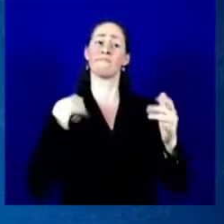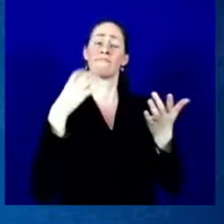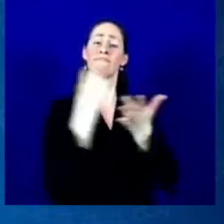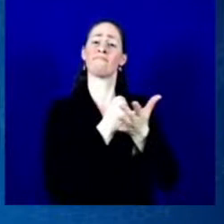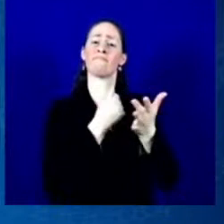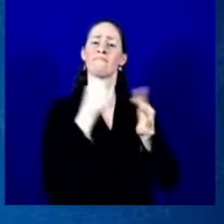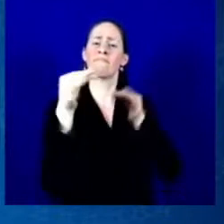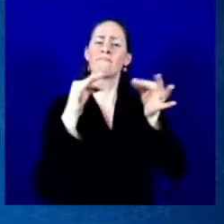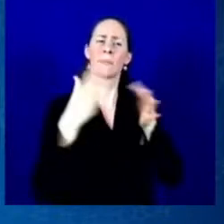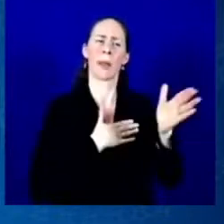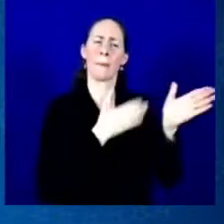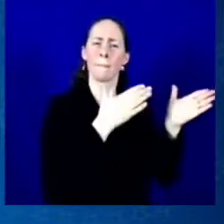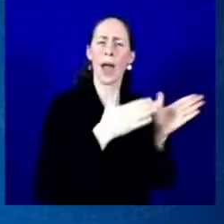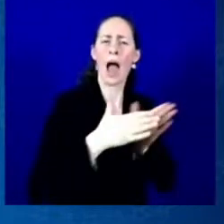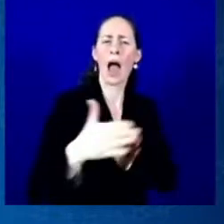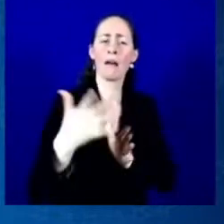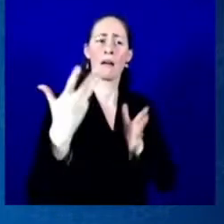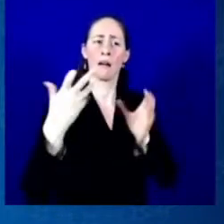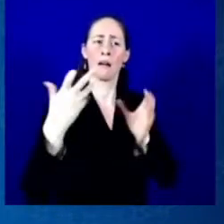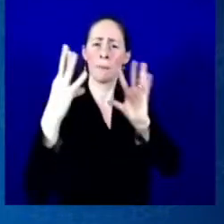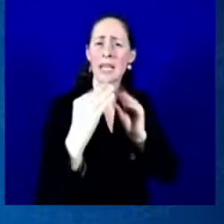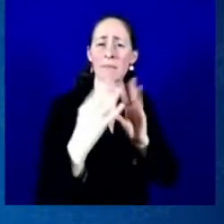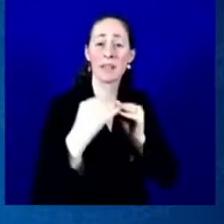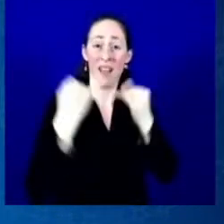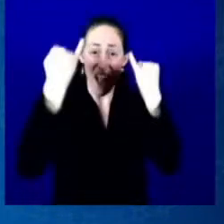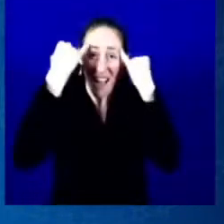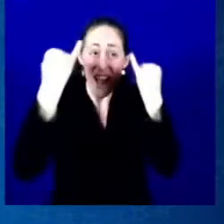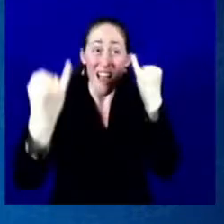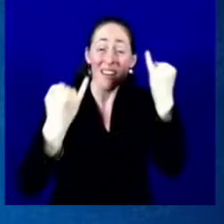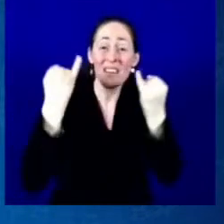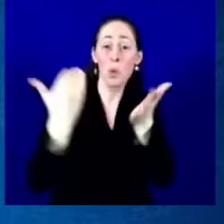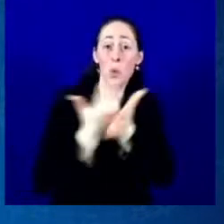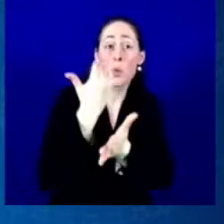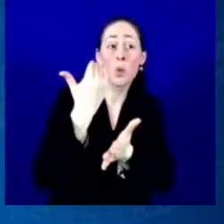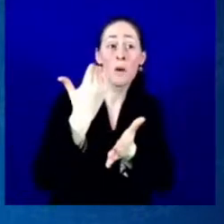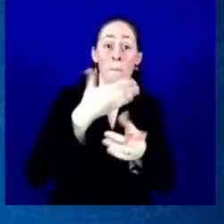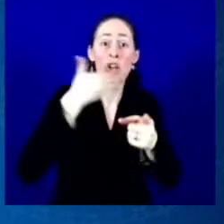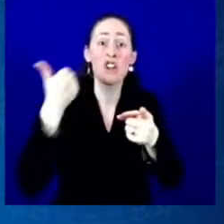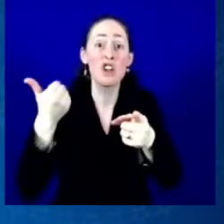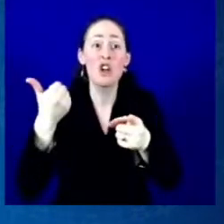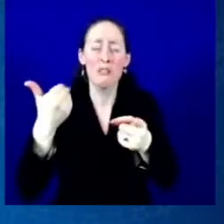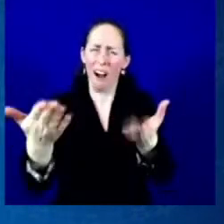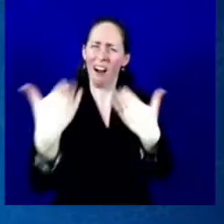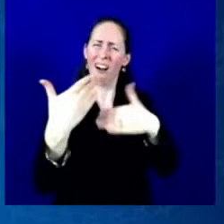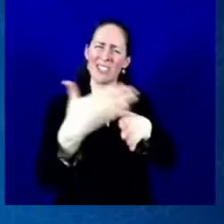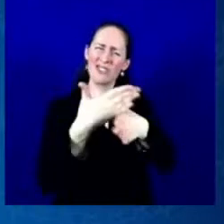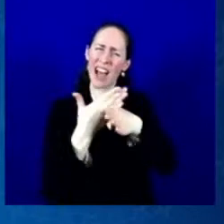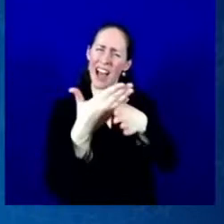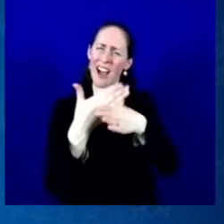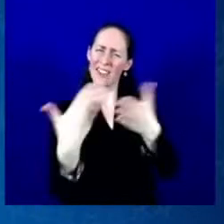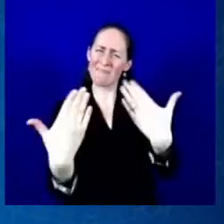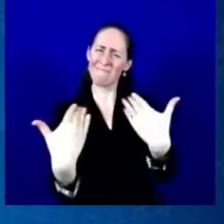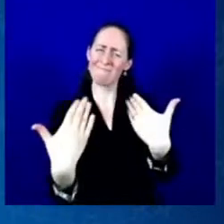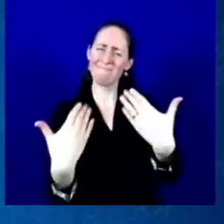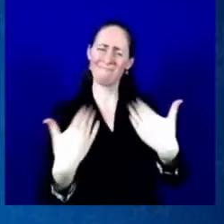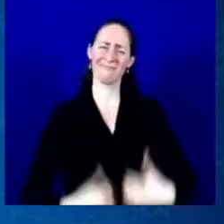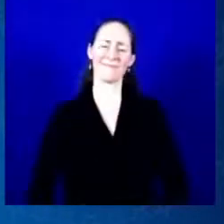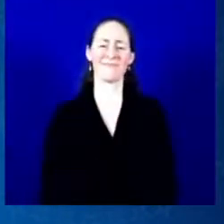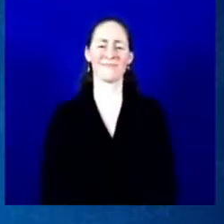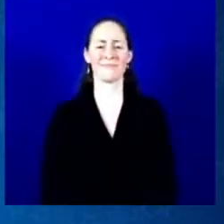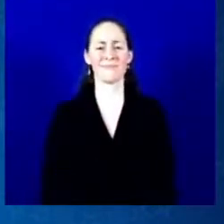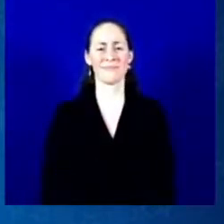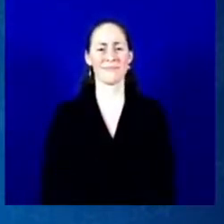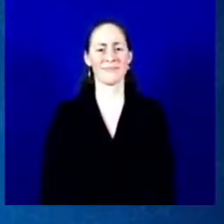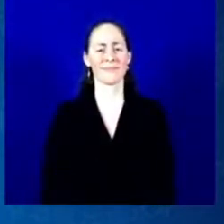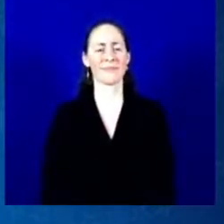have ideas that are different, they think are better. I welcome those ideas. But the rest of the world is